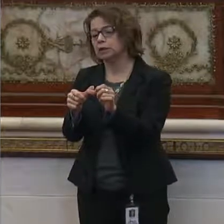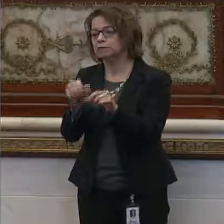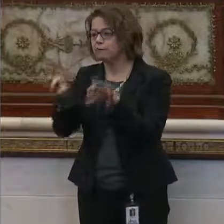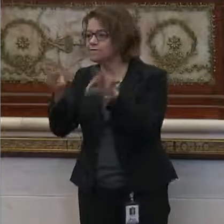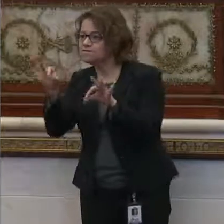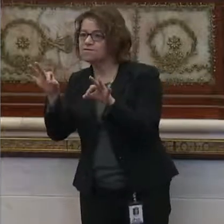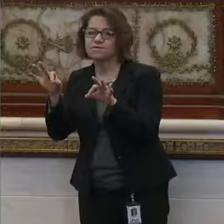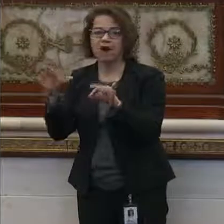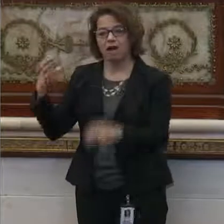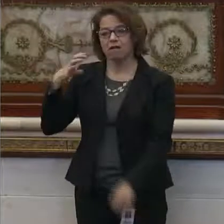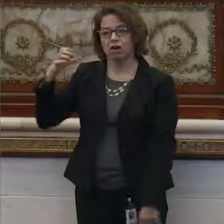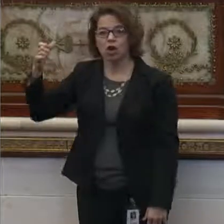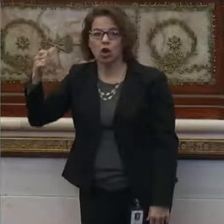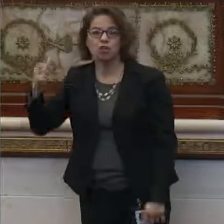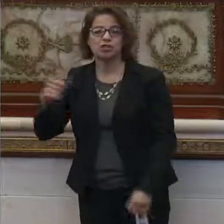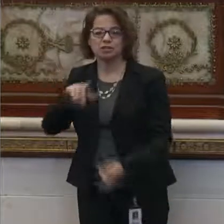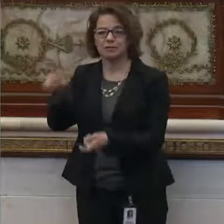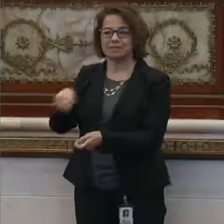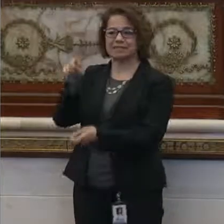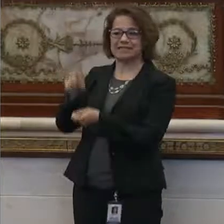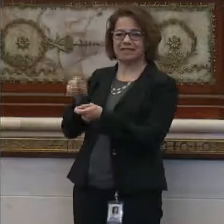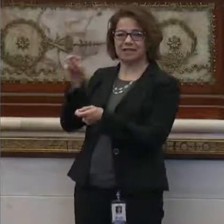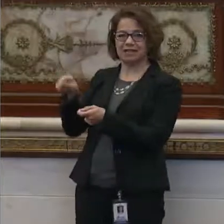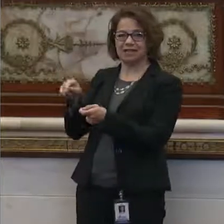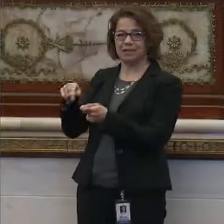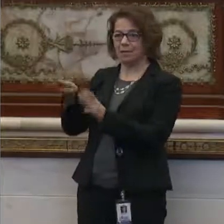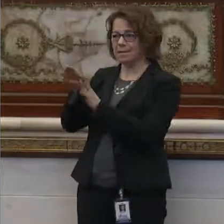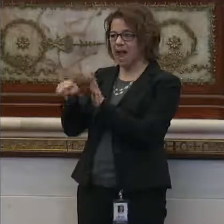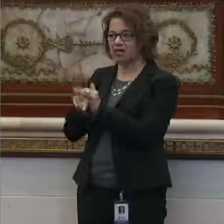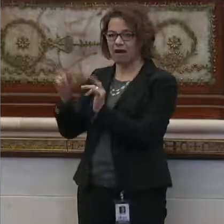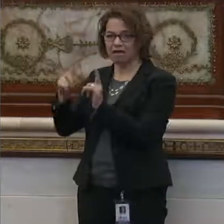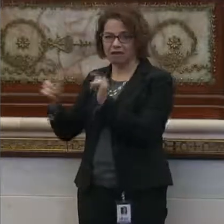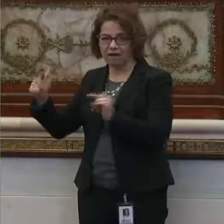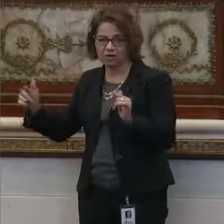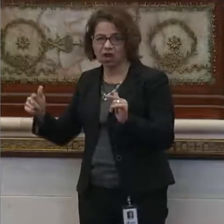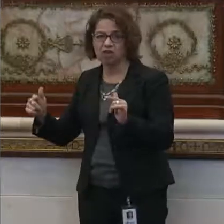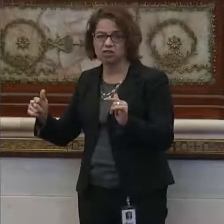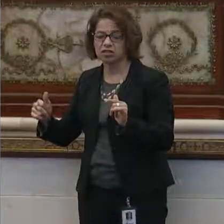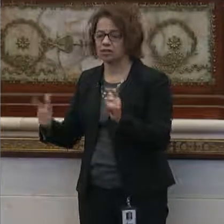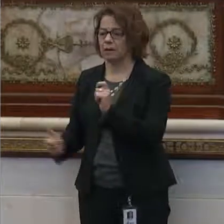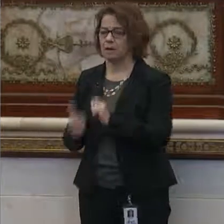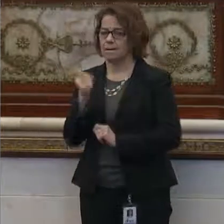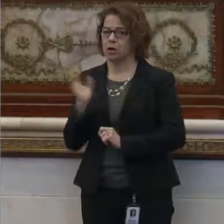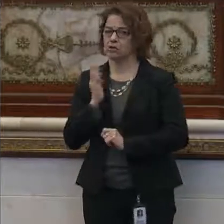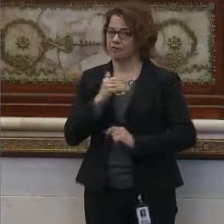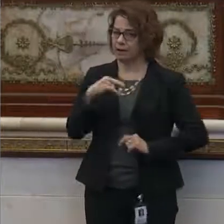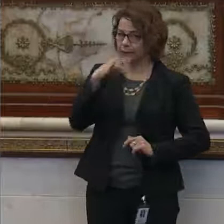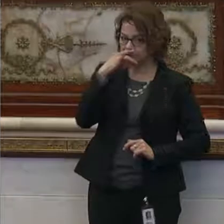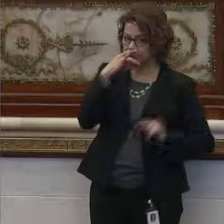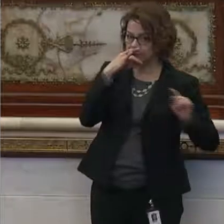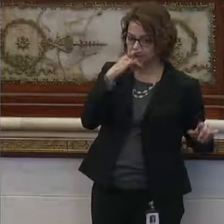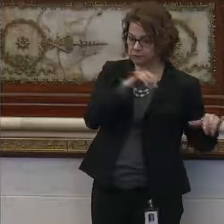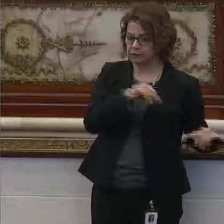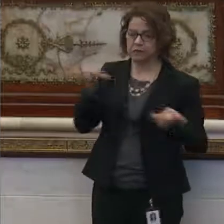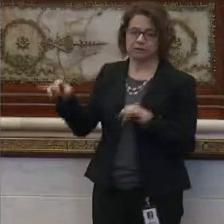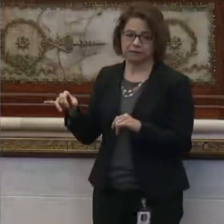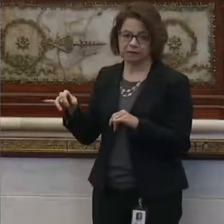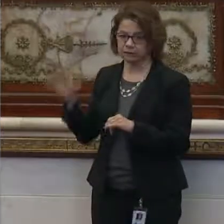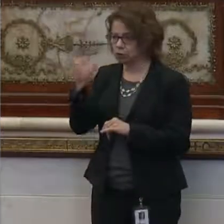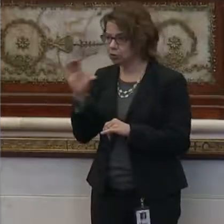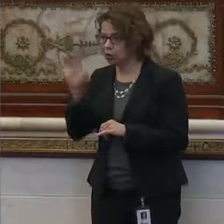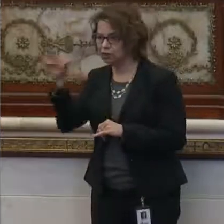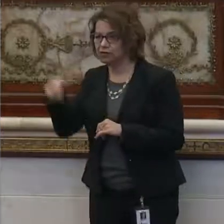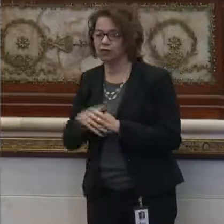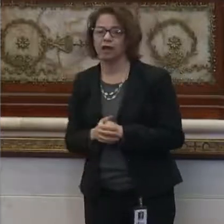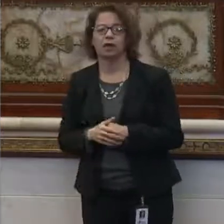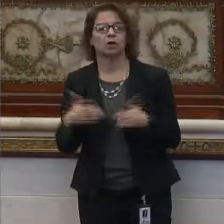find coaches specifically with diverse backgrounds, because that's what the majority of our population is that we're serving. That's